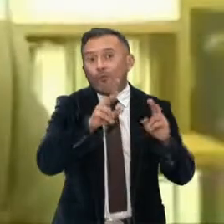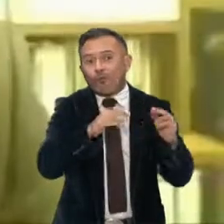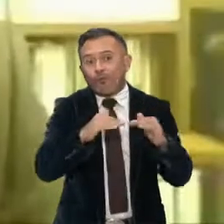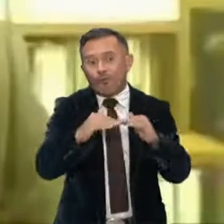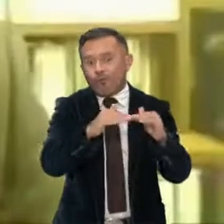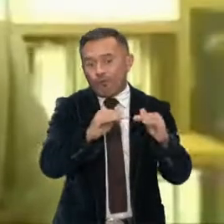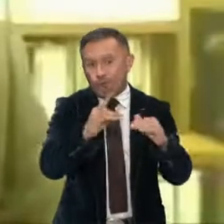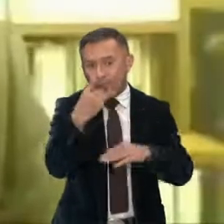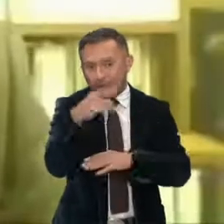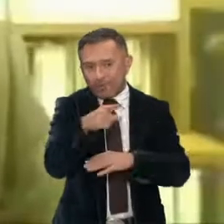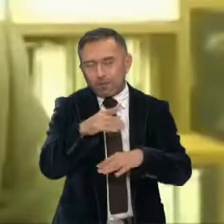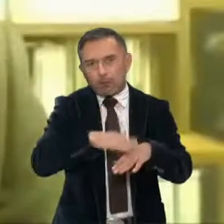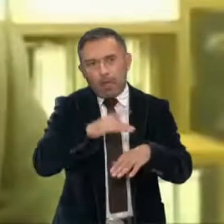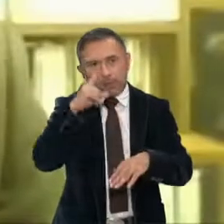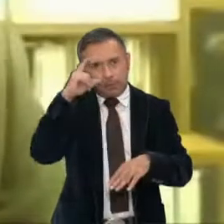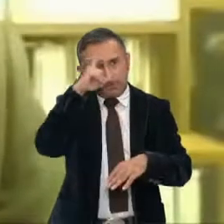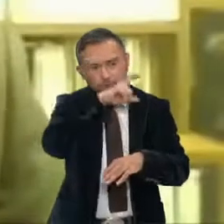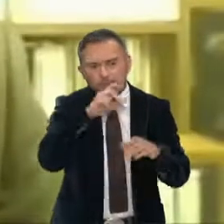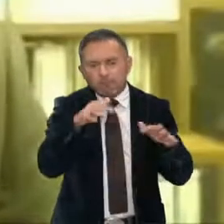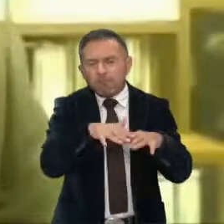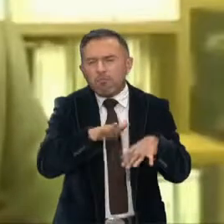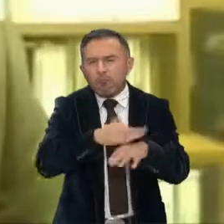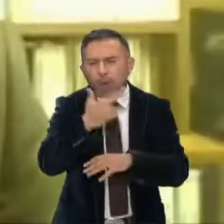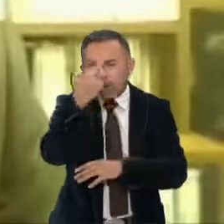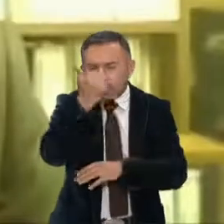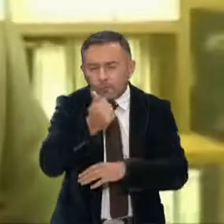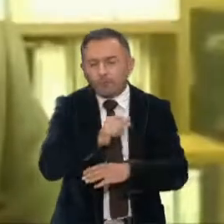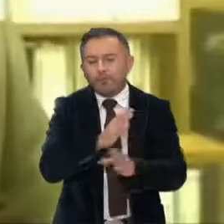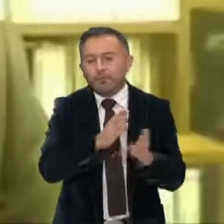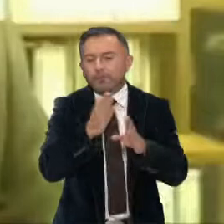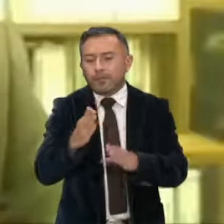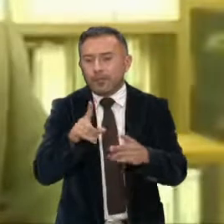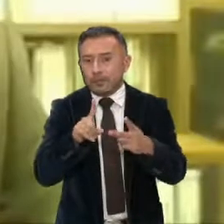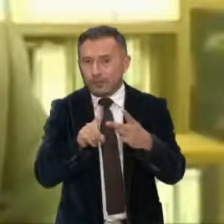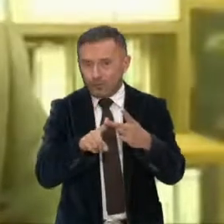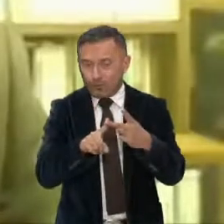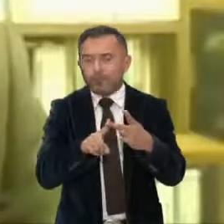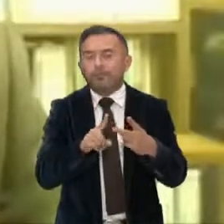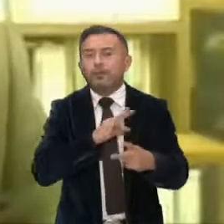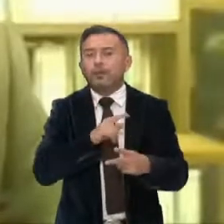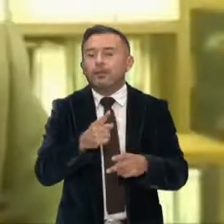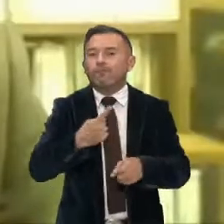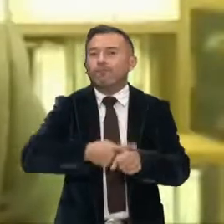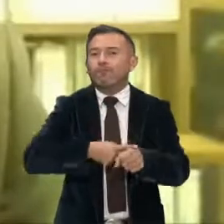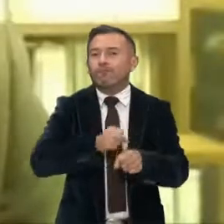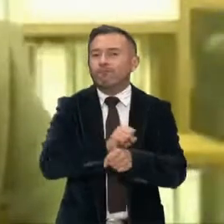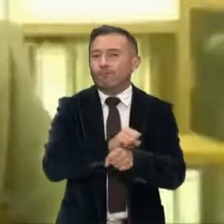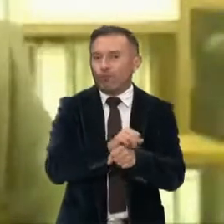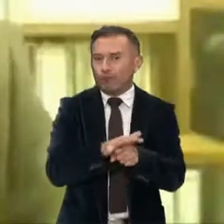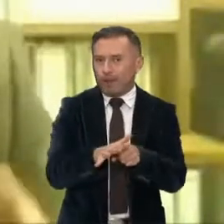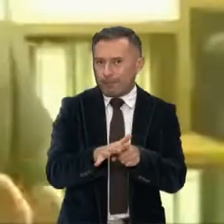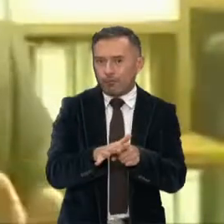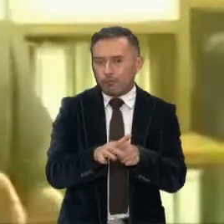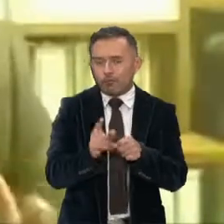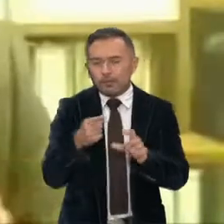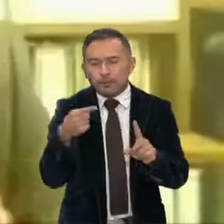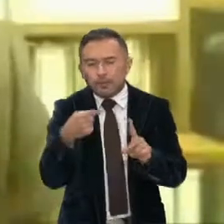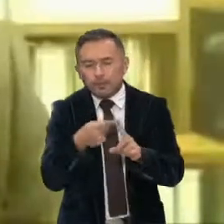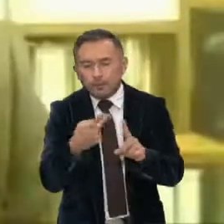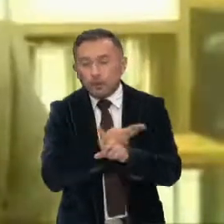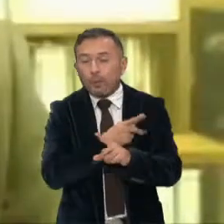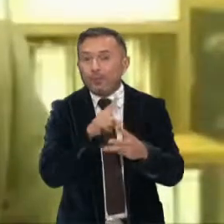in the democratic part of Bolivia, or history of Bolivia. In the second one, to show the specific pandemics